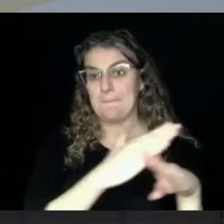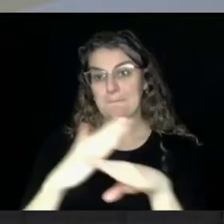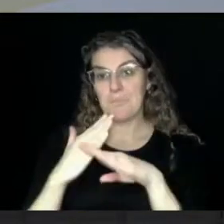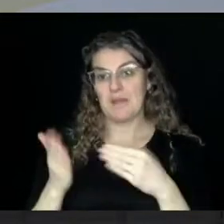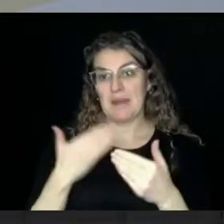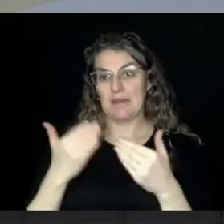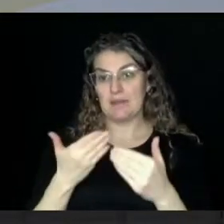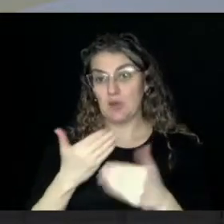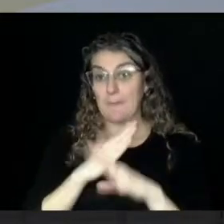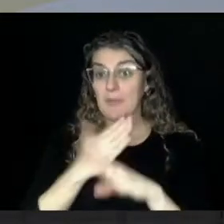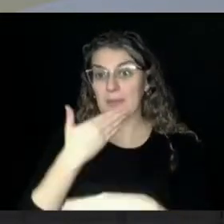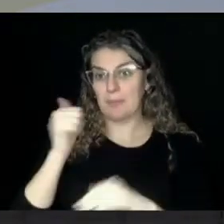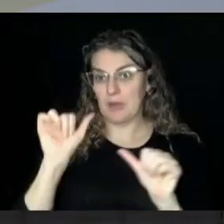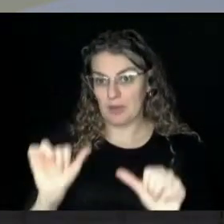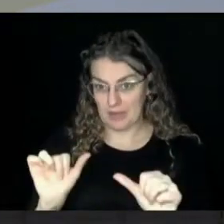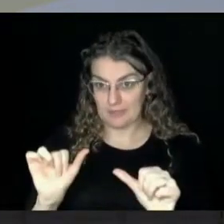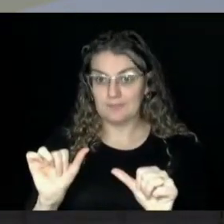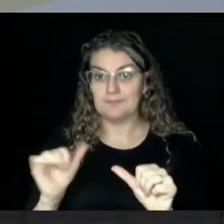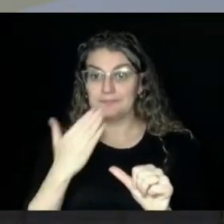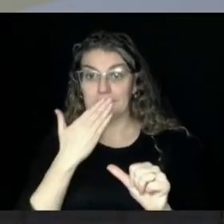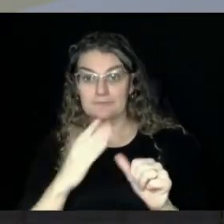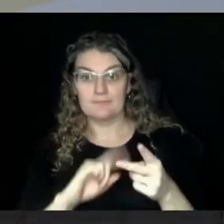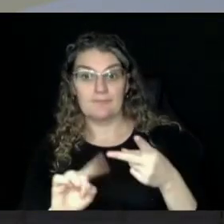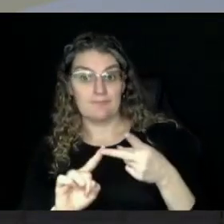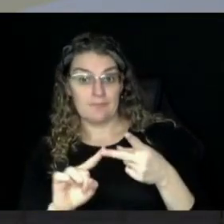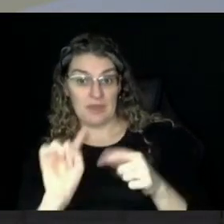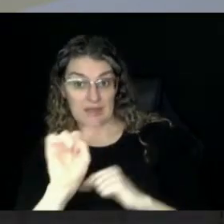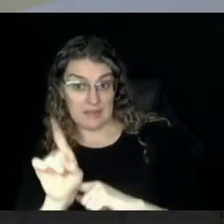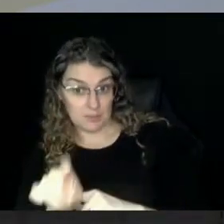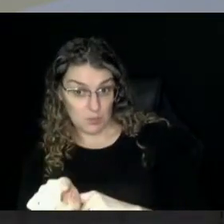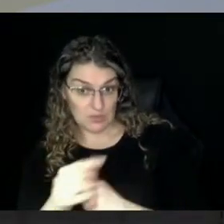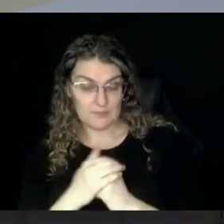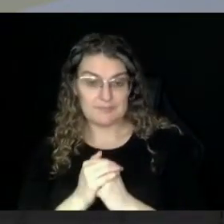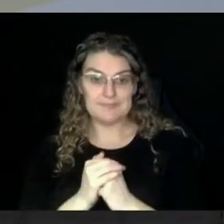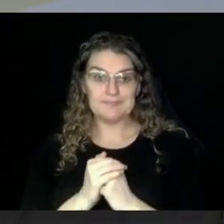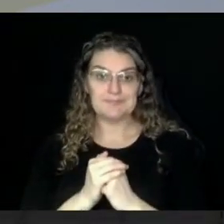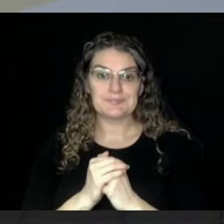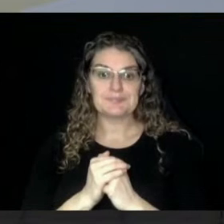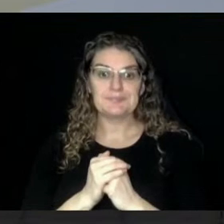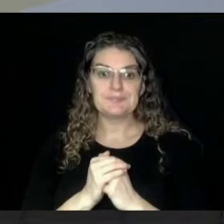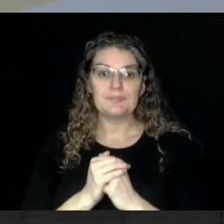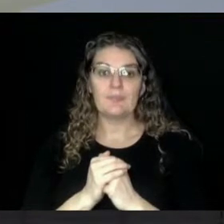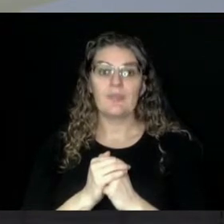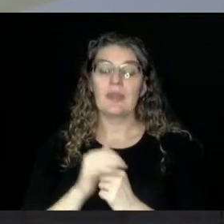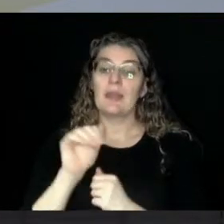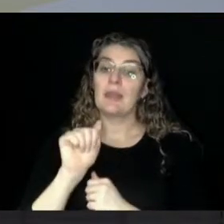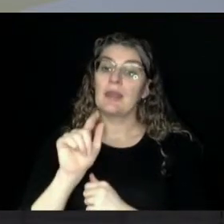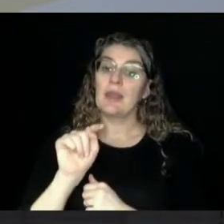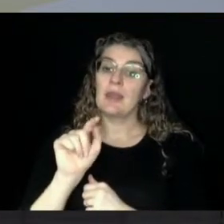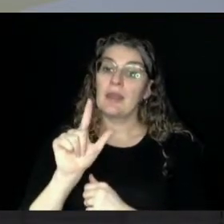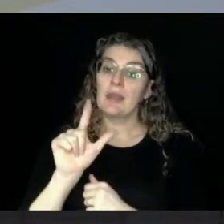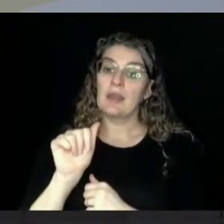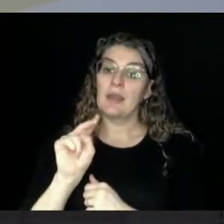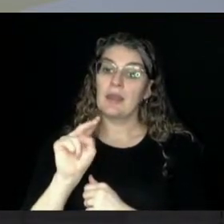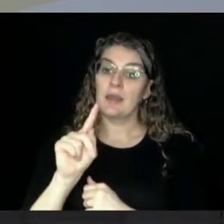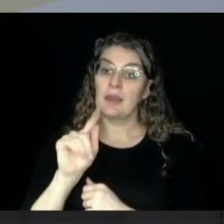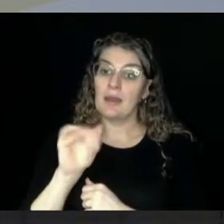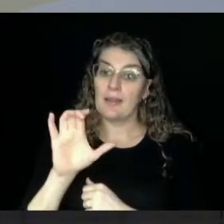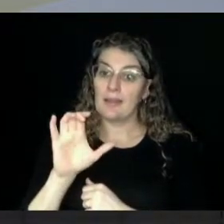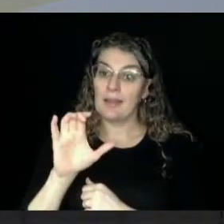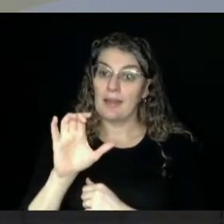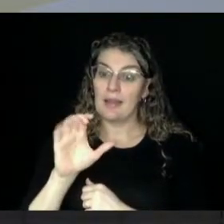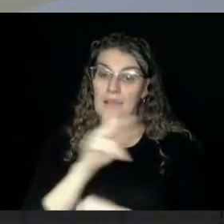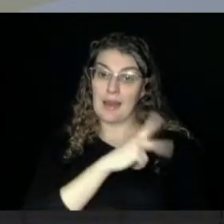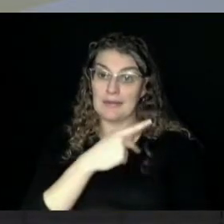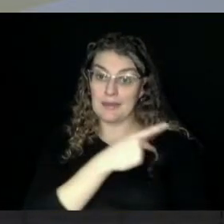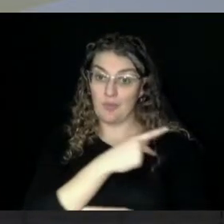Okay, thank you so much. And my next question has to do with the Atlantic bubble. I'm just curious to know a